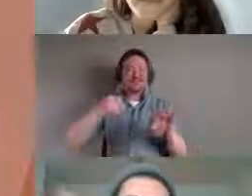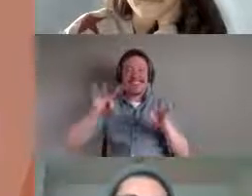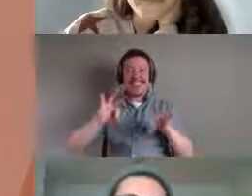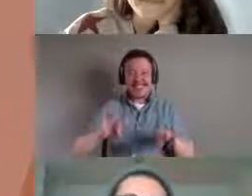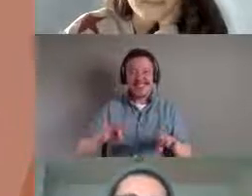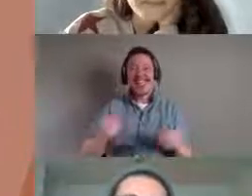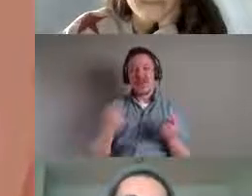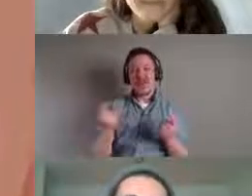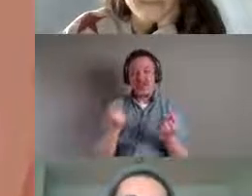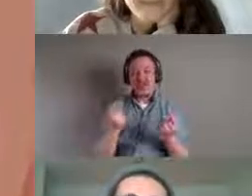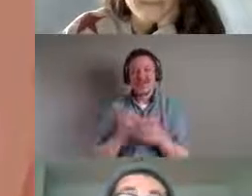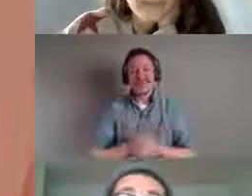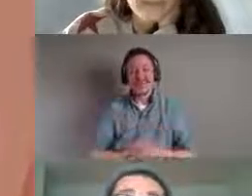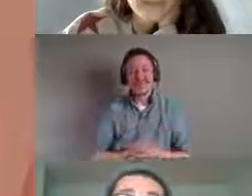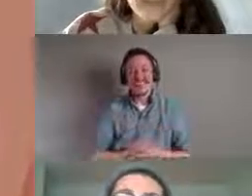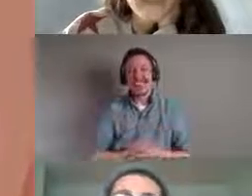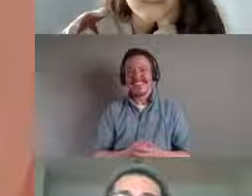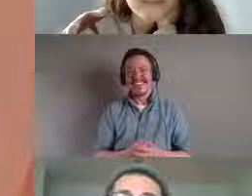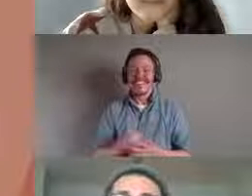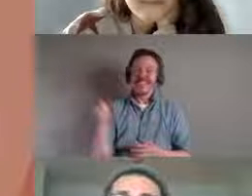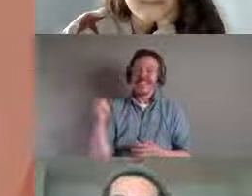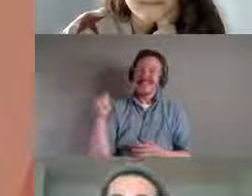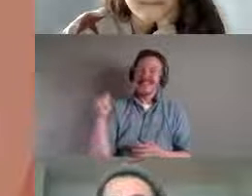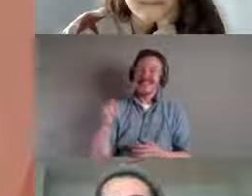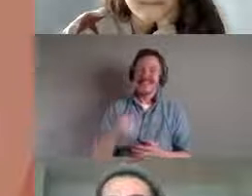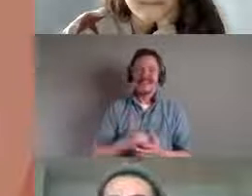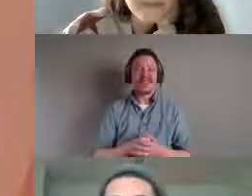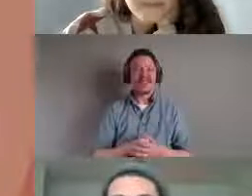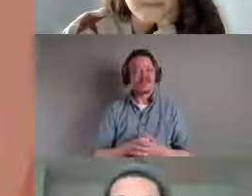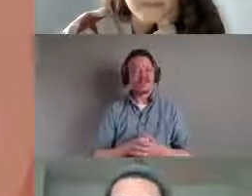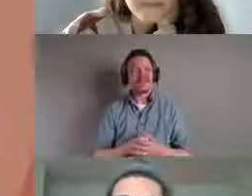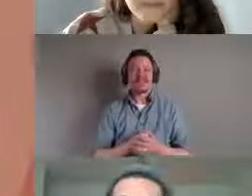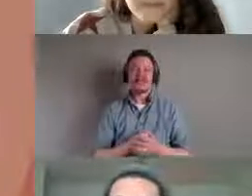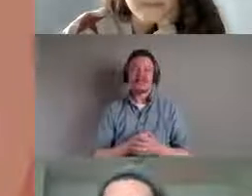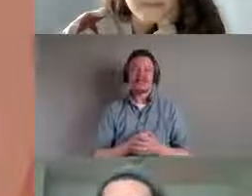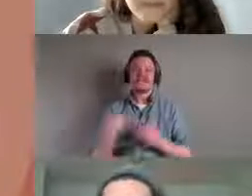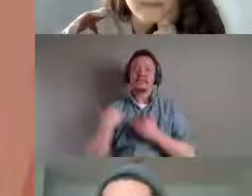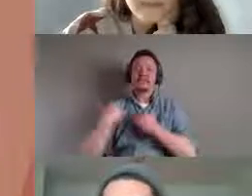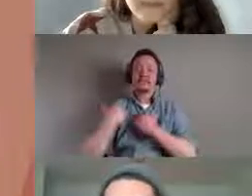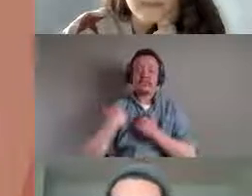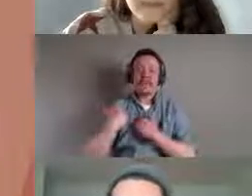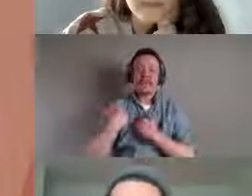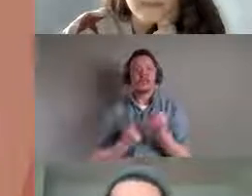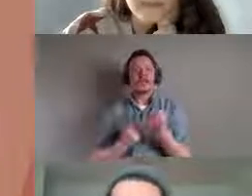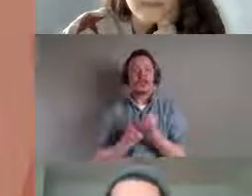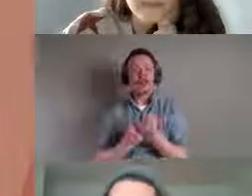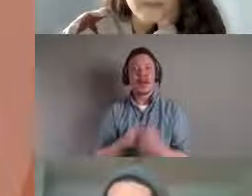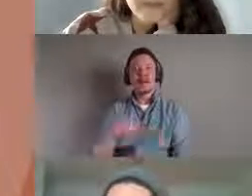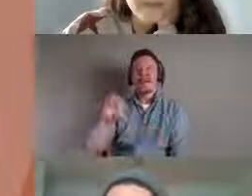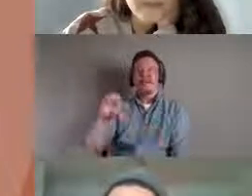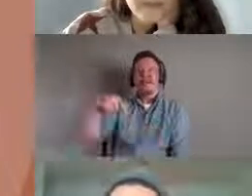things. But yeah, a big part of what we do is advocating for equity, inclusion, and